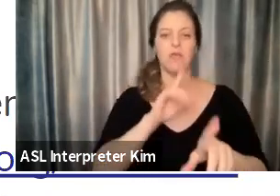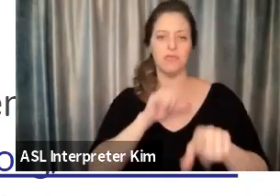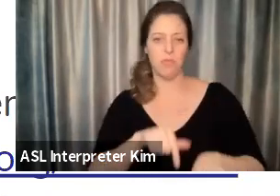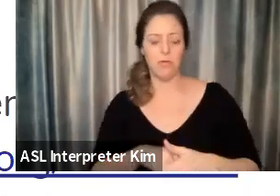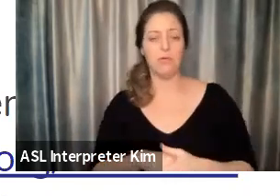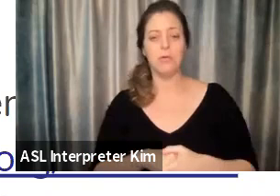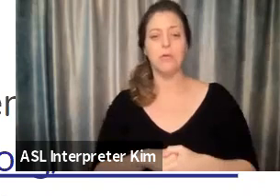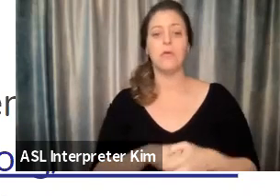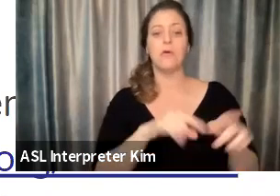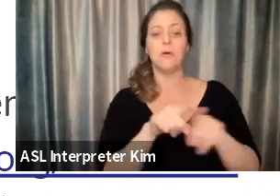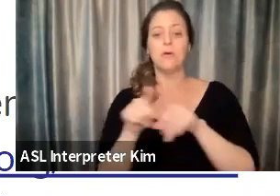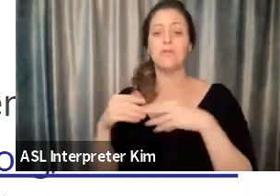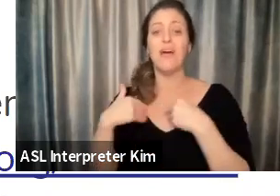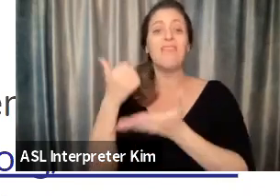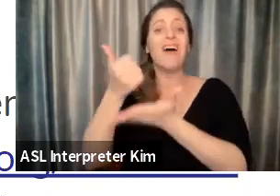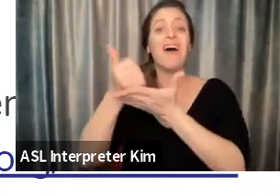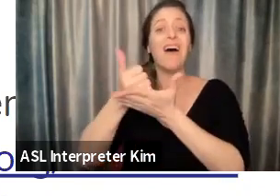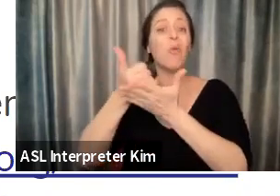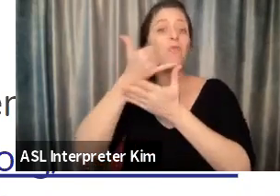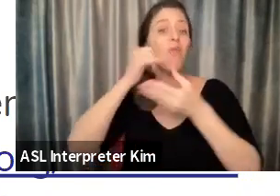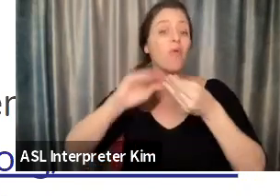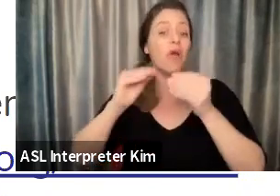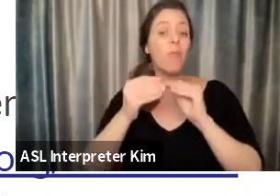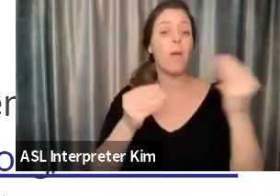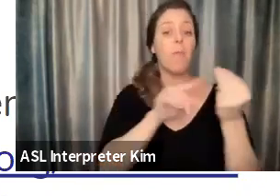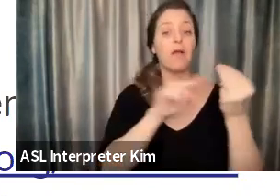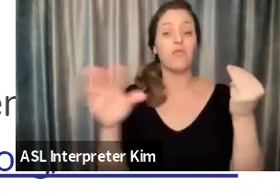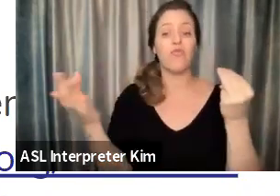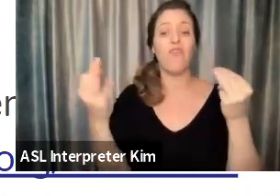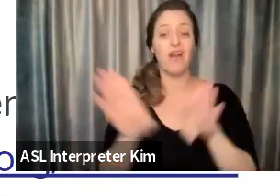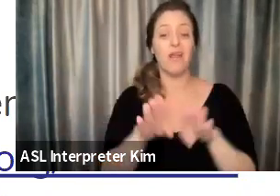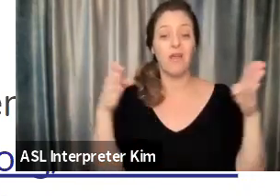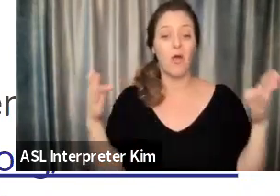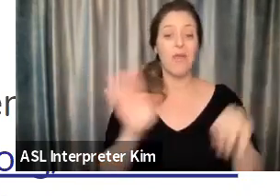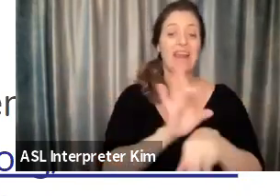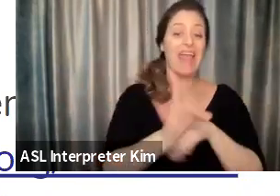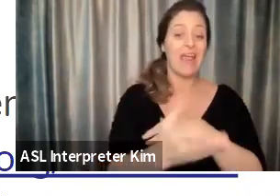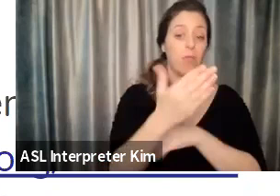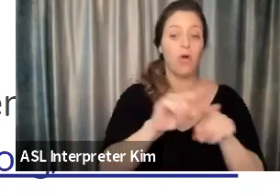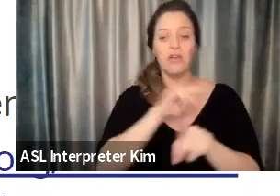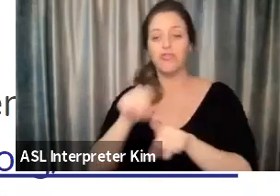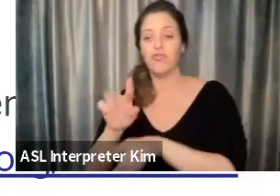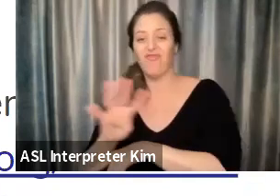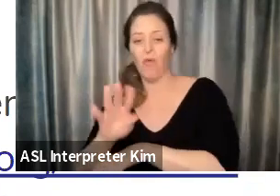help service line that's open Monday through Friday from 8 a.m. to 4 p.m. And that number is